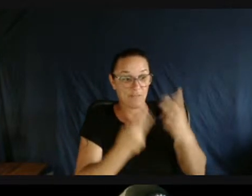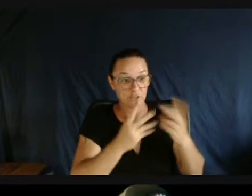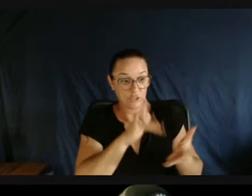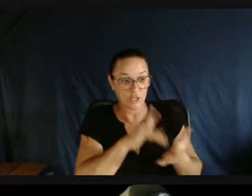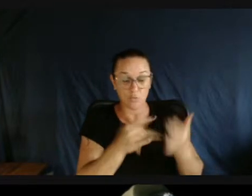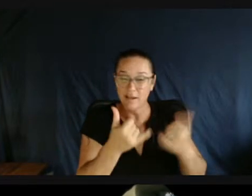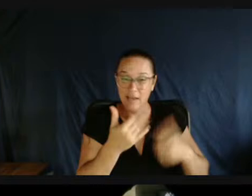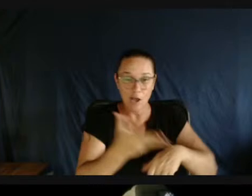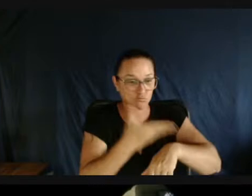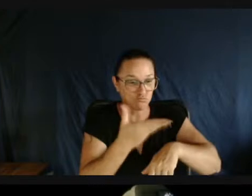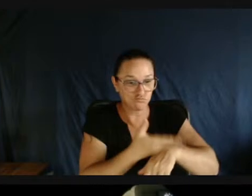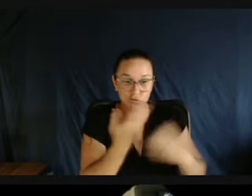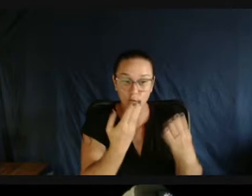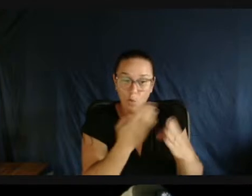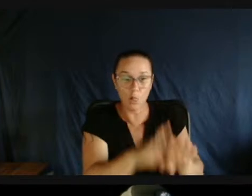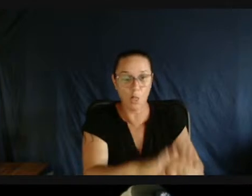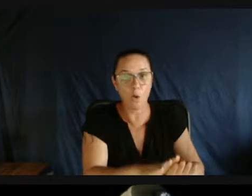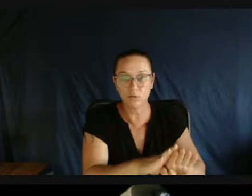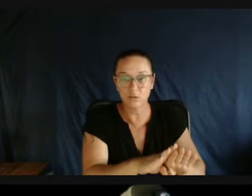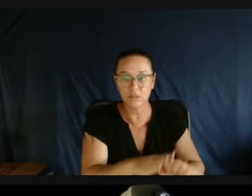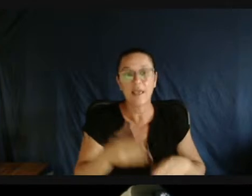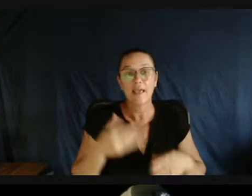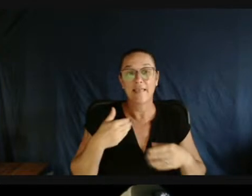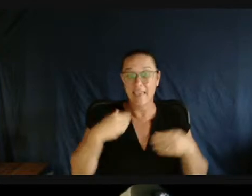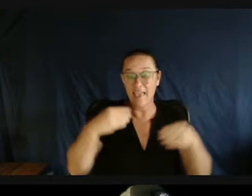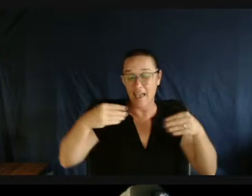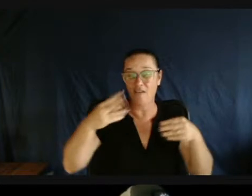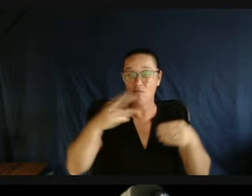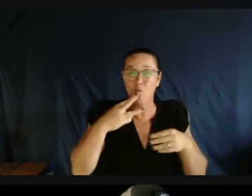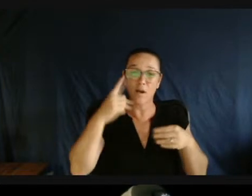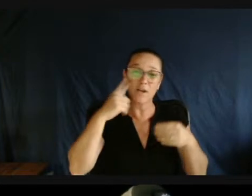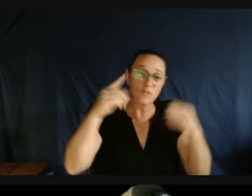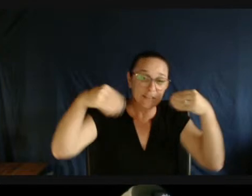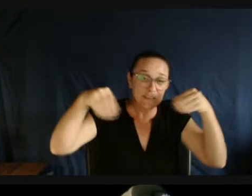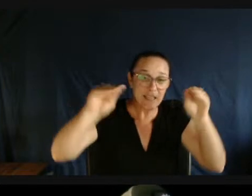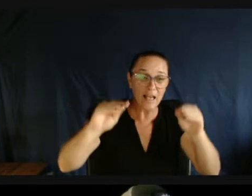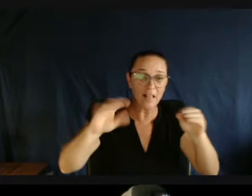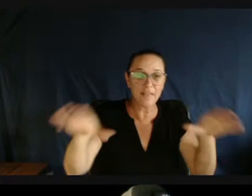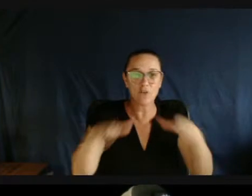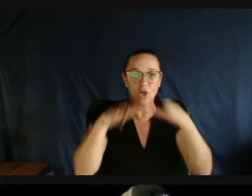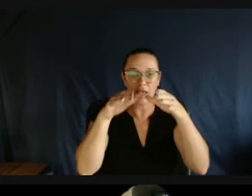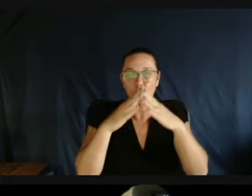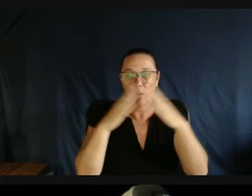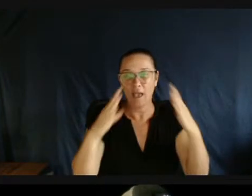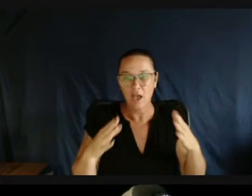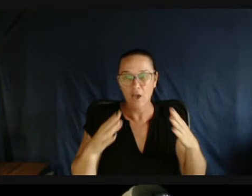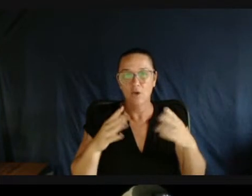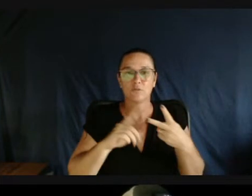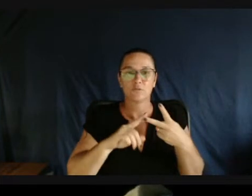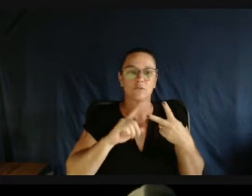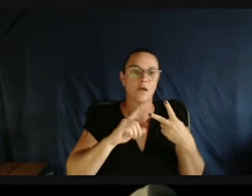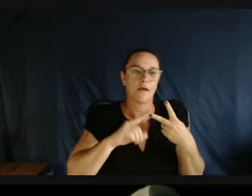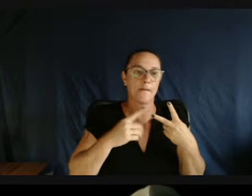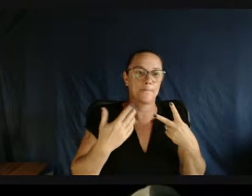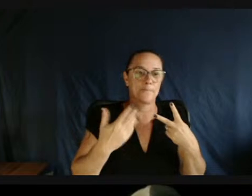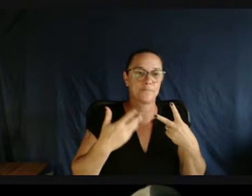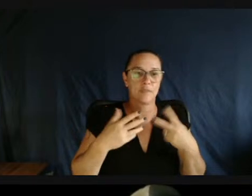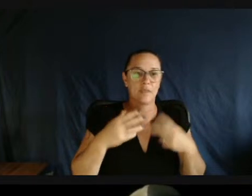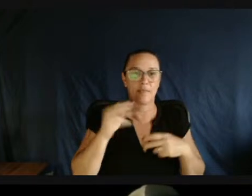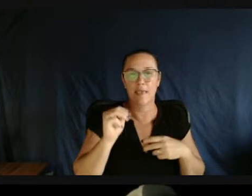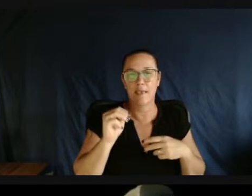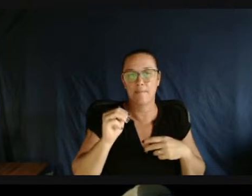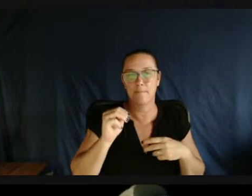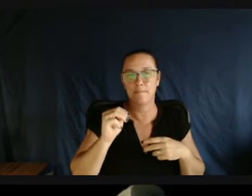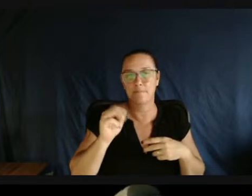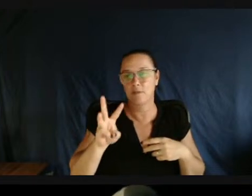under construction. There is water for sale up there at Volcano House, in the MWR,